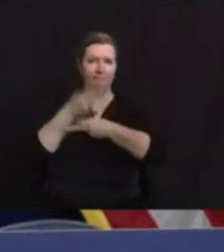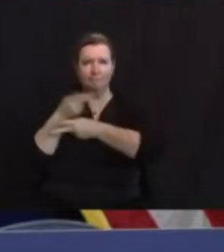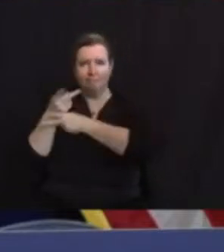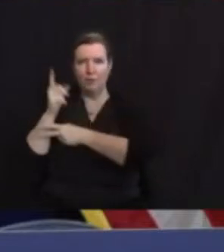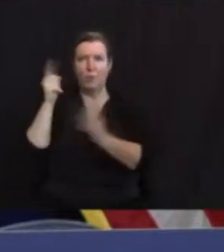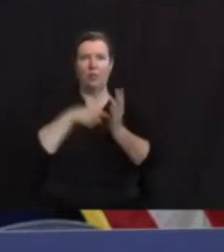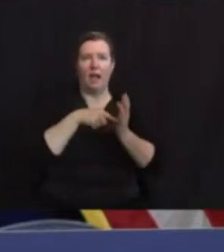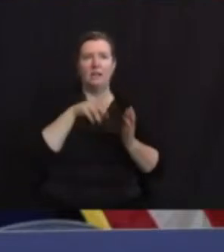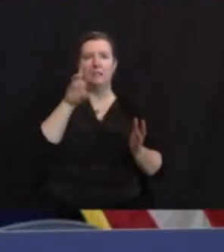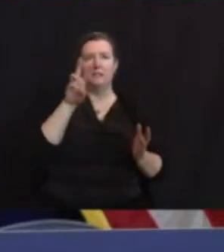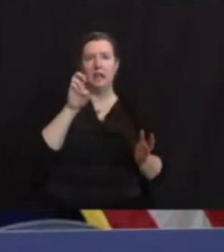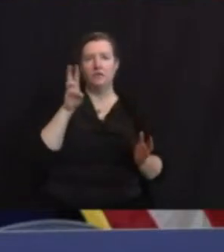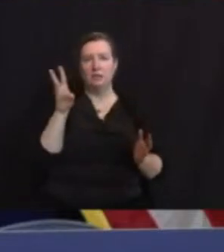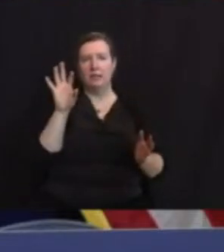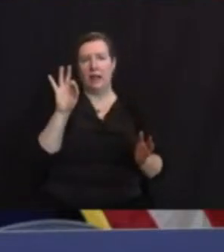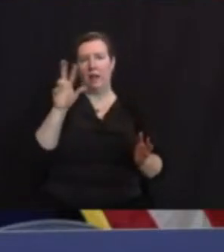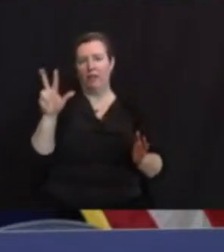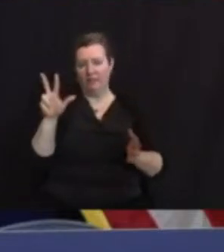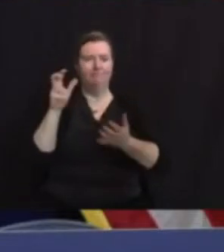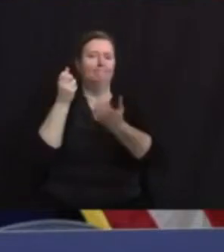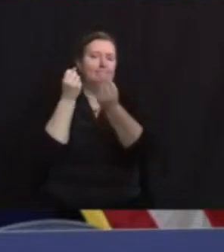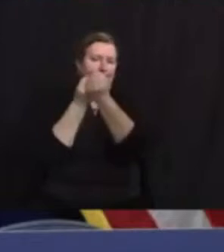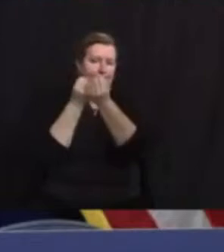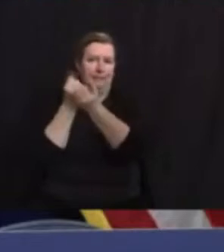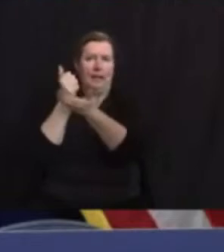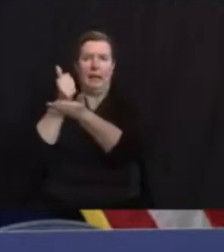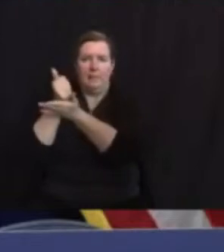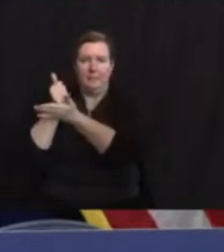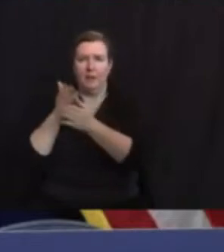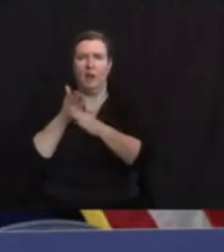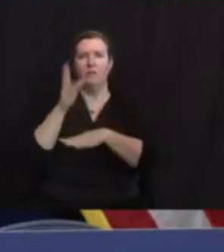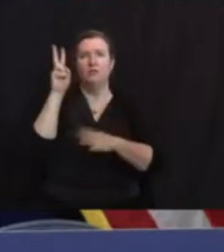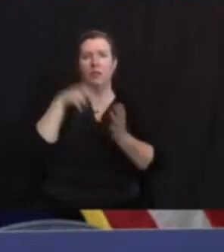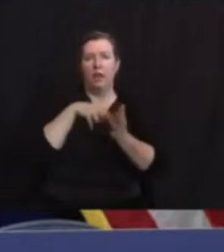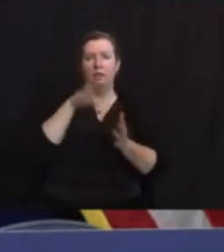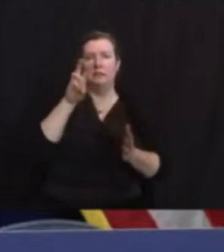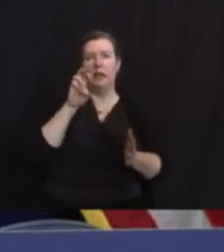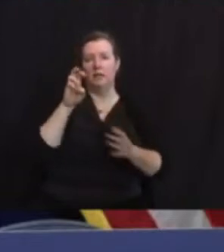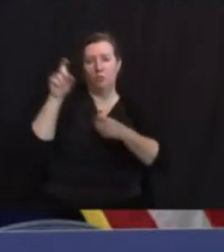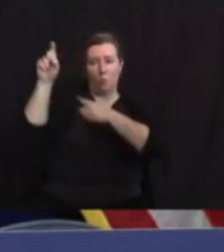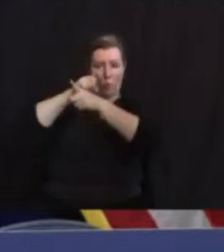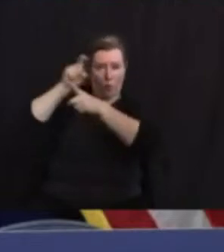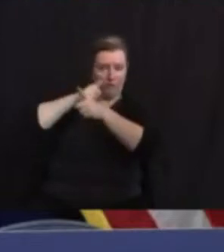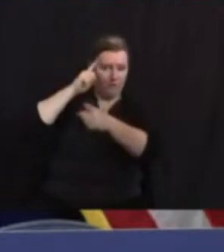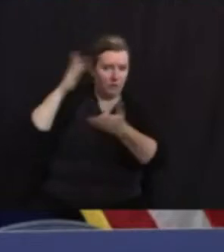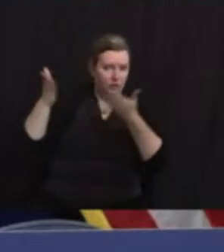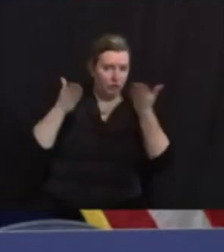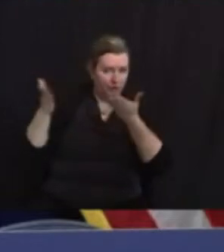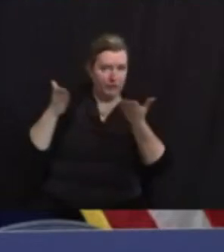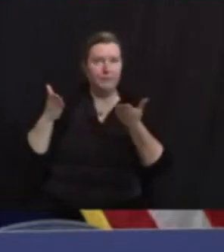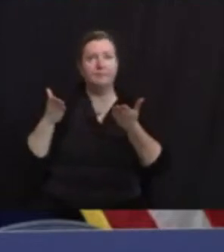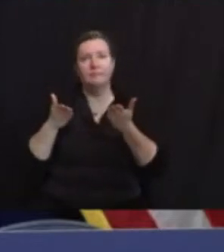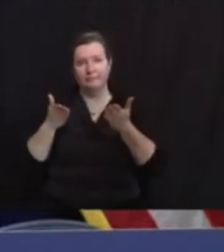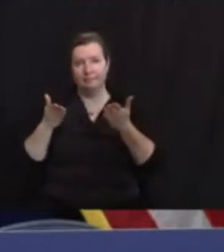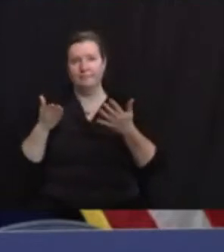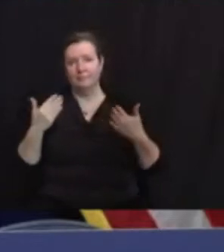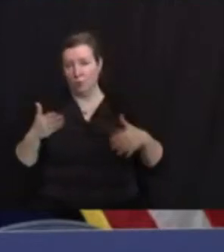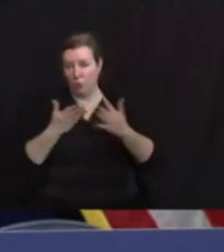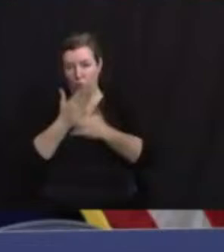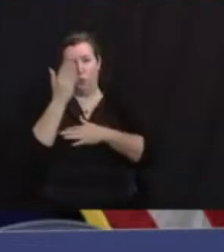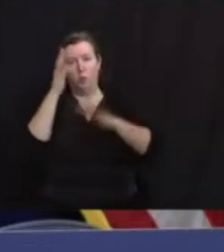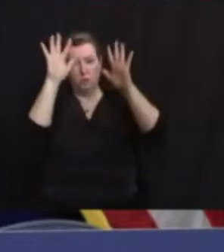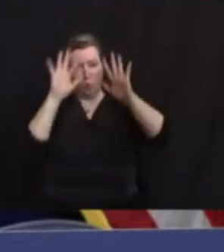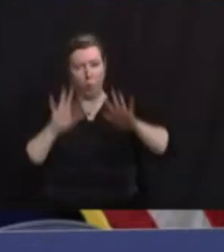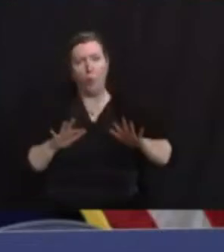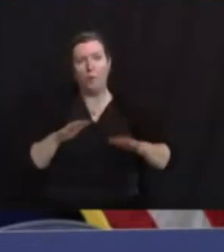1,693 aids, so over 2,600 calls for service through what was also, to the governor's point, one of the worst storms that